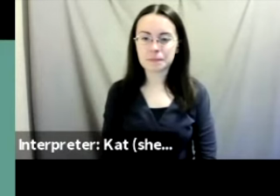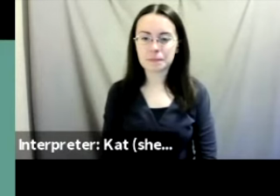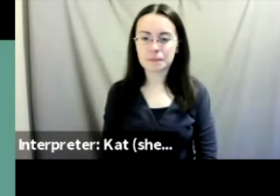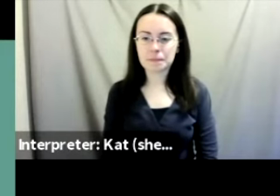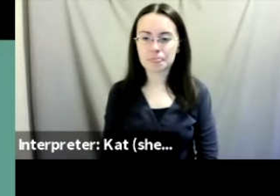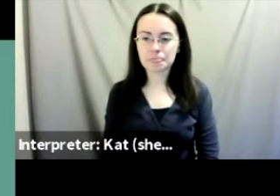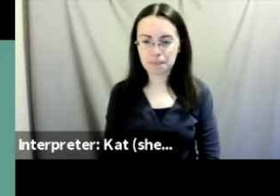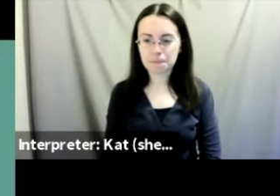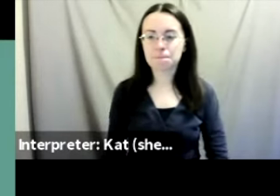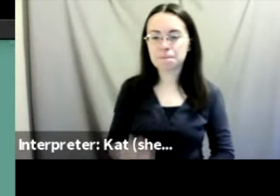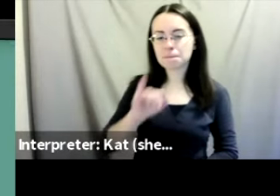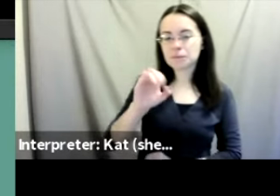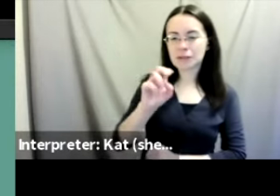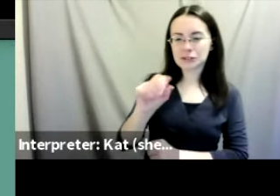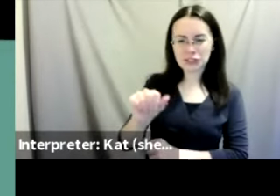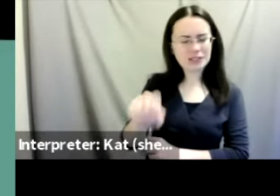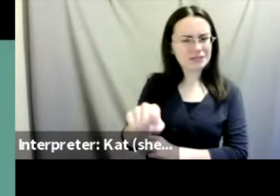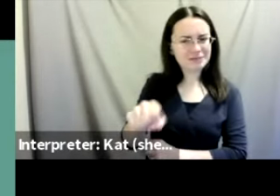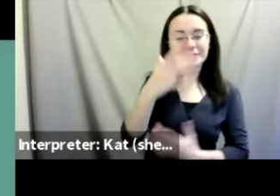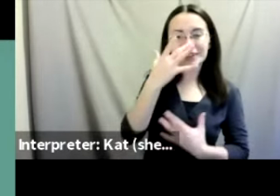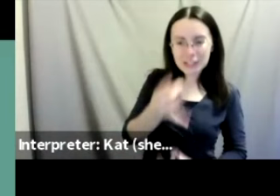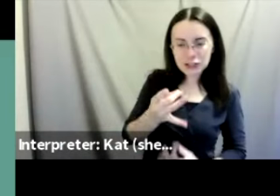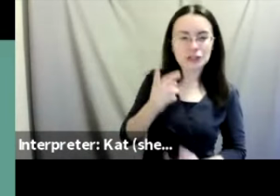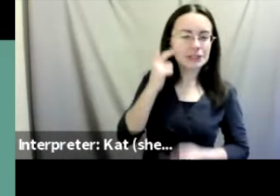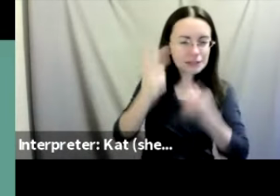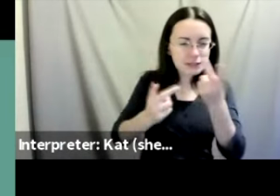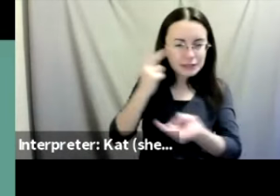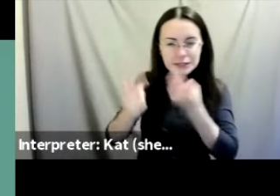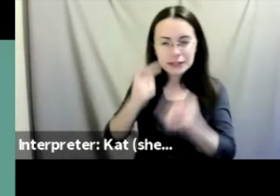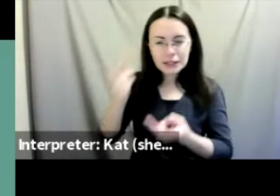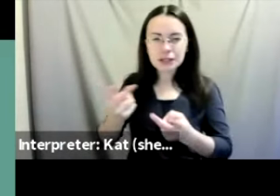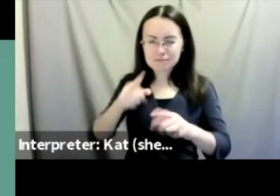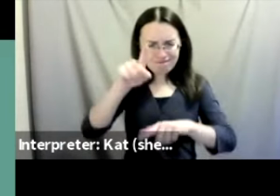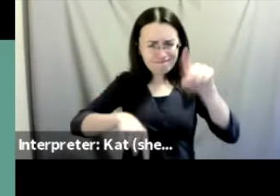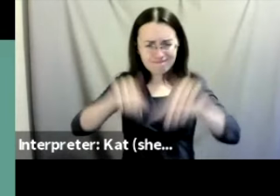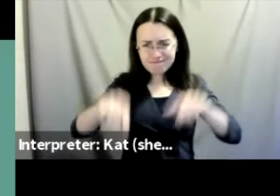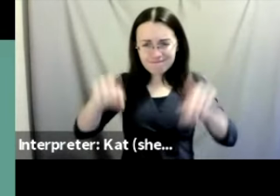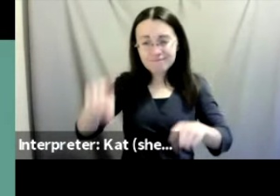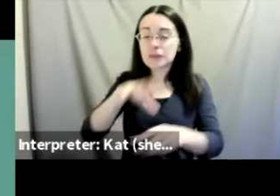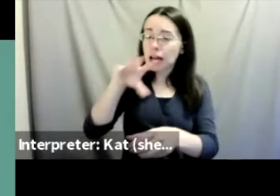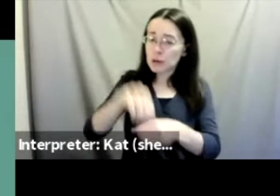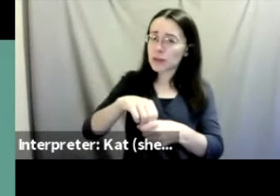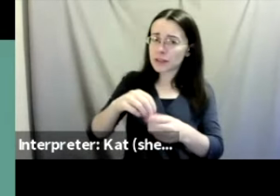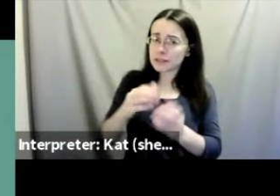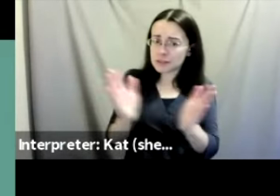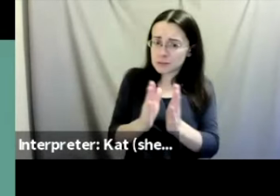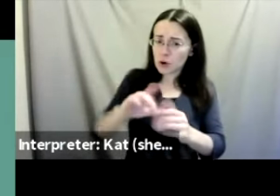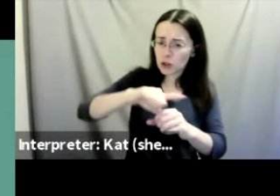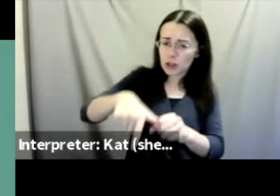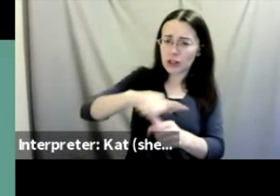Yeah, it was very interesting to see how much change in such a small area you can have on the policies that people put in